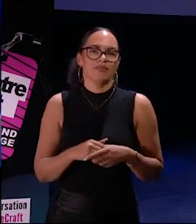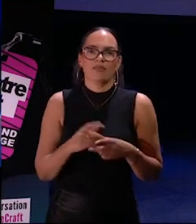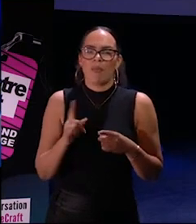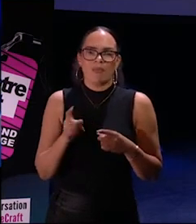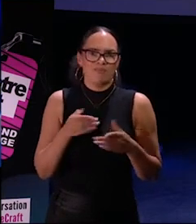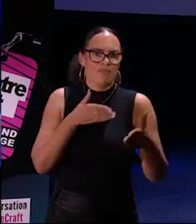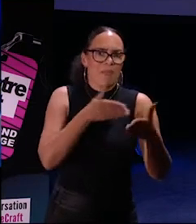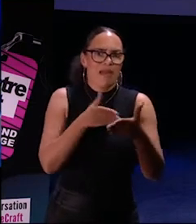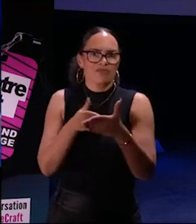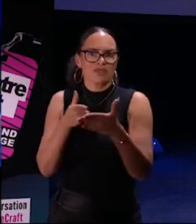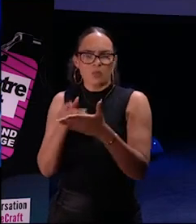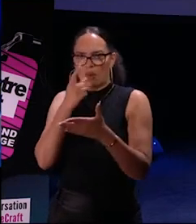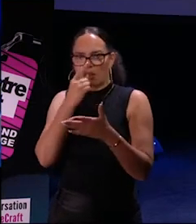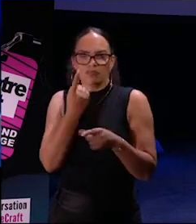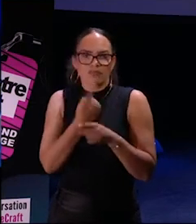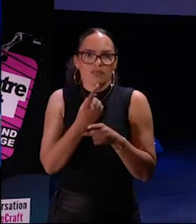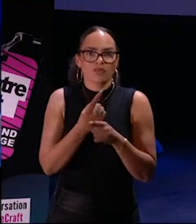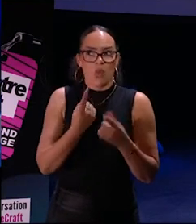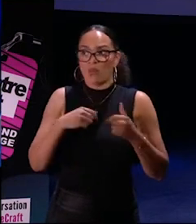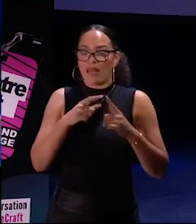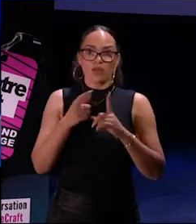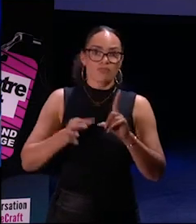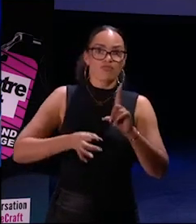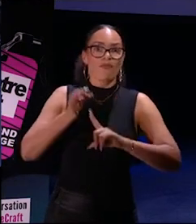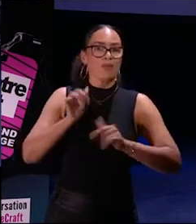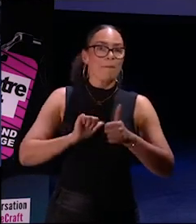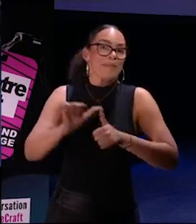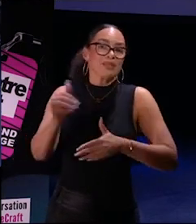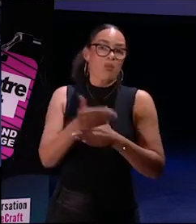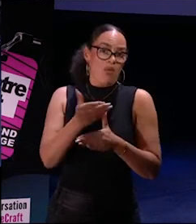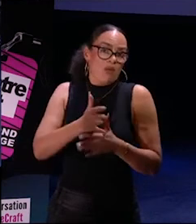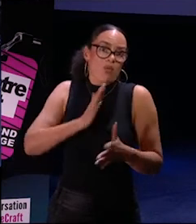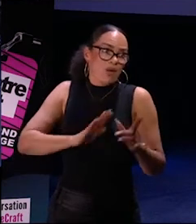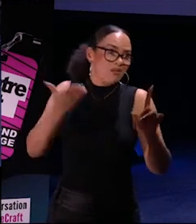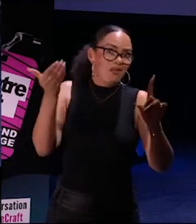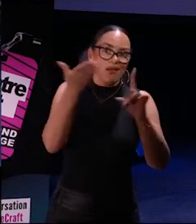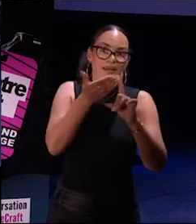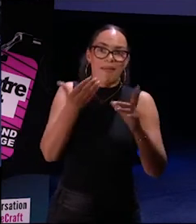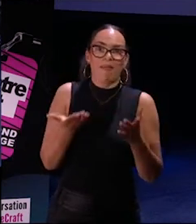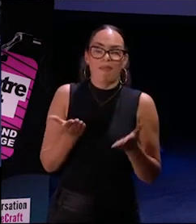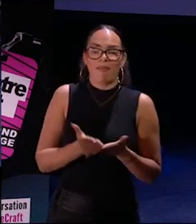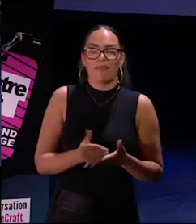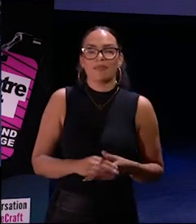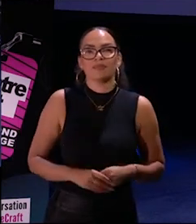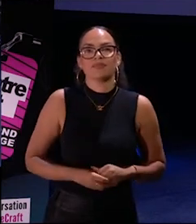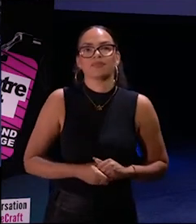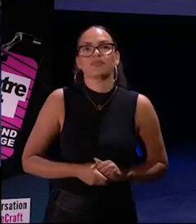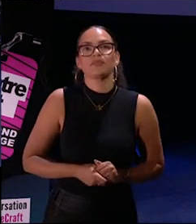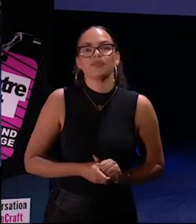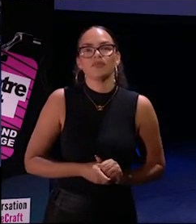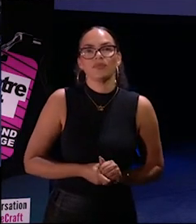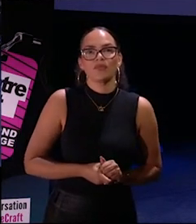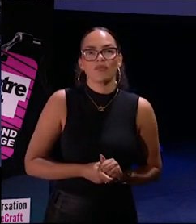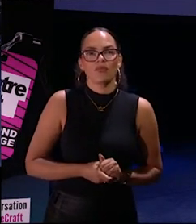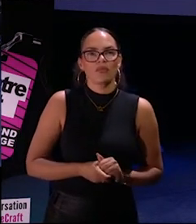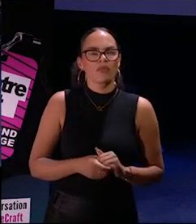their way to kind of doing their best work. I think that sometimes as well, if you've got